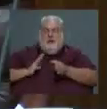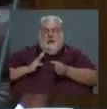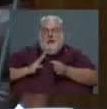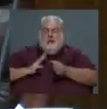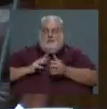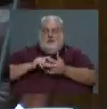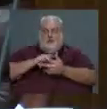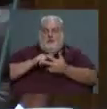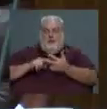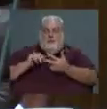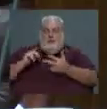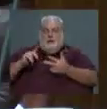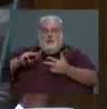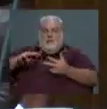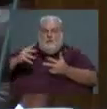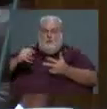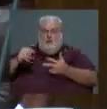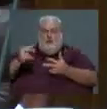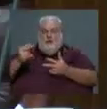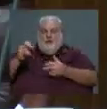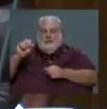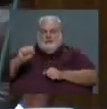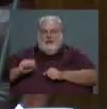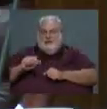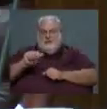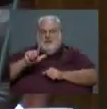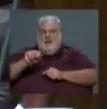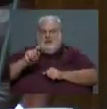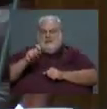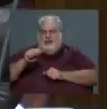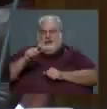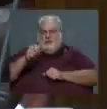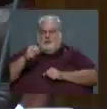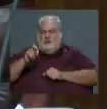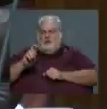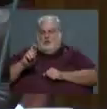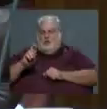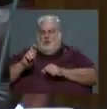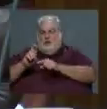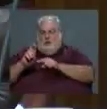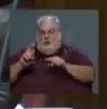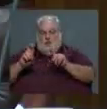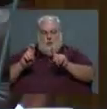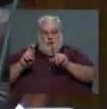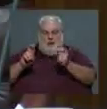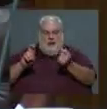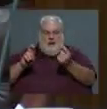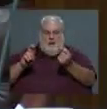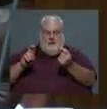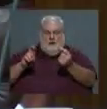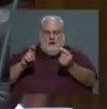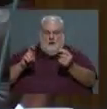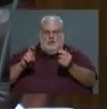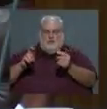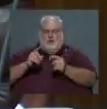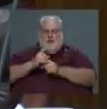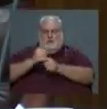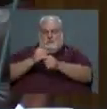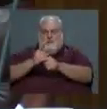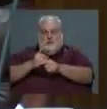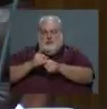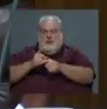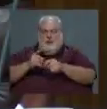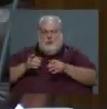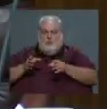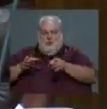of three blocks of 4th Street south of Alexander Road from Alexander Road to Highway 111 from minor arterial to collector standard and for other